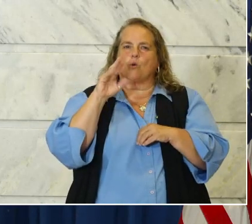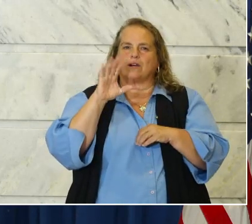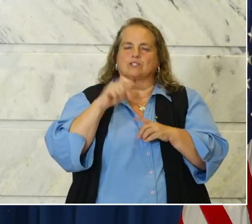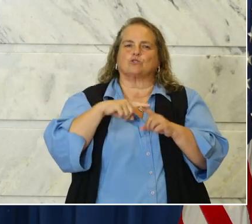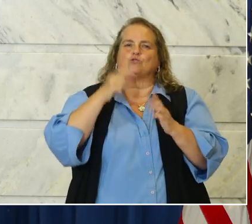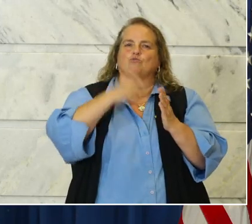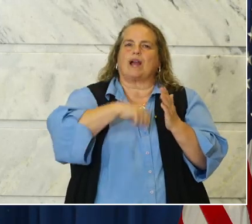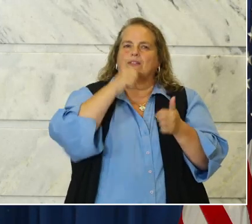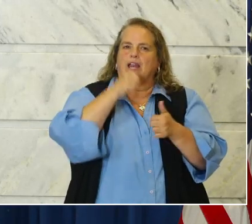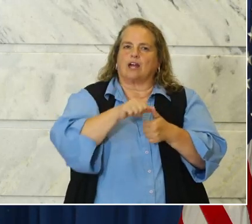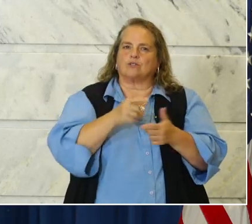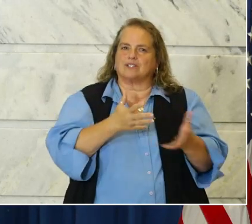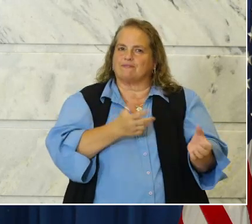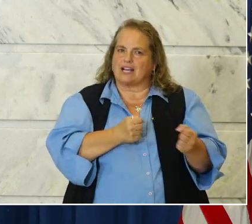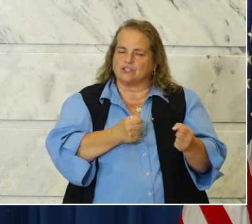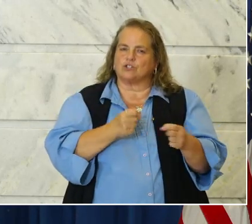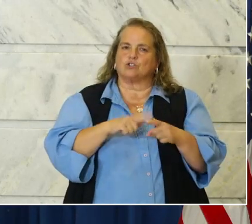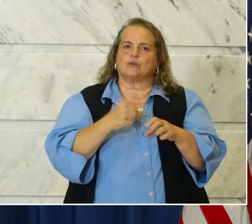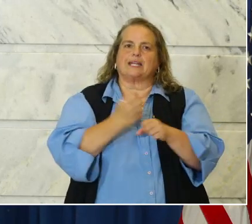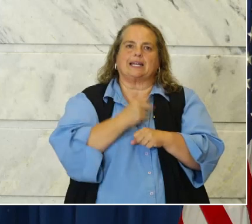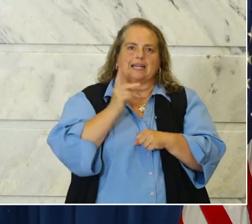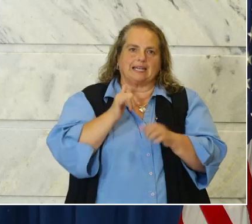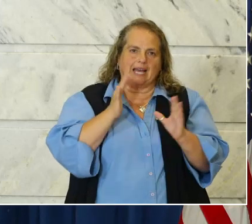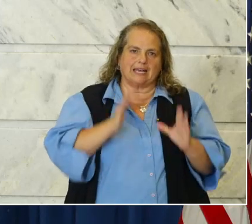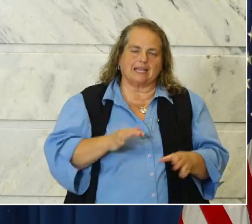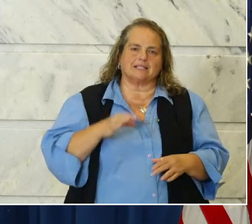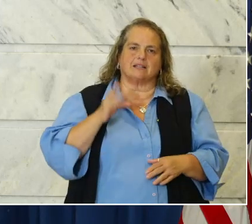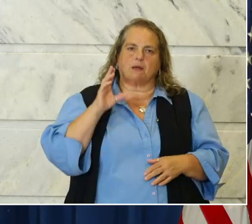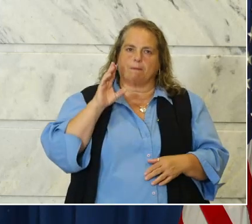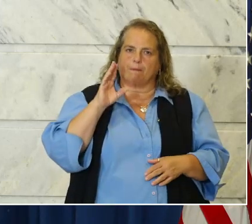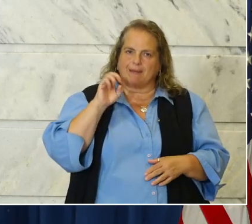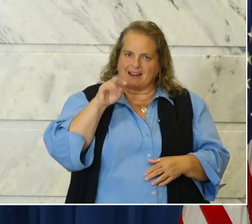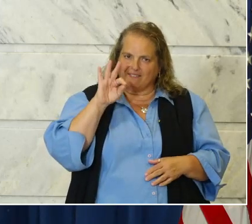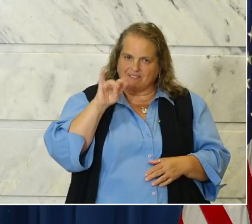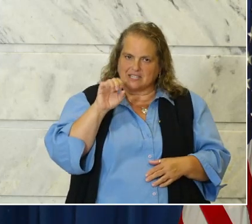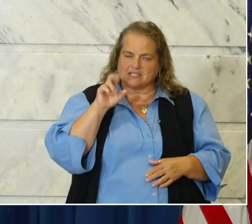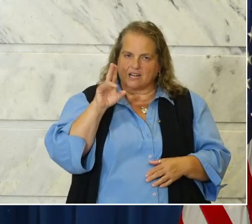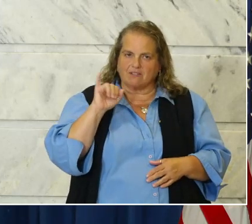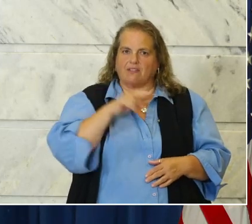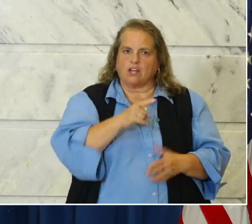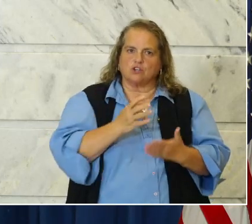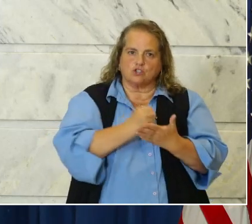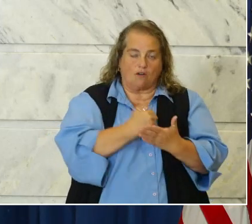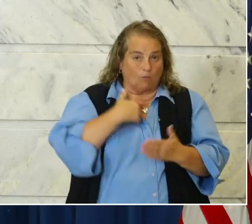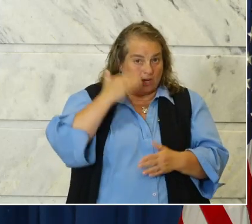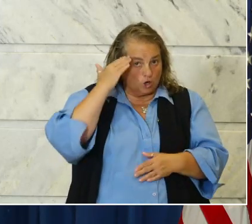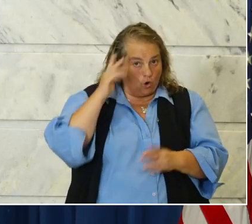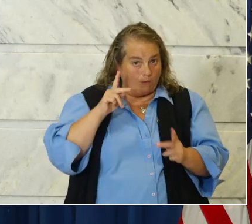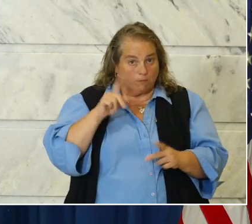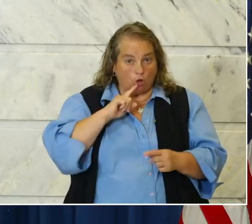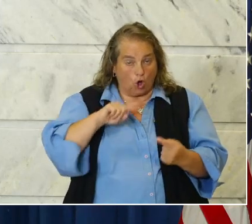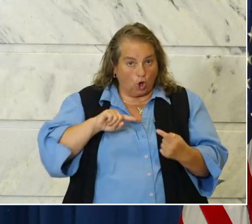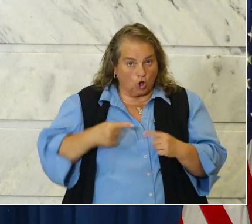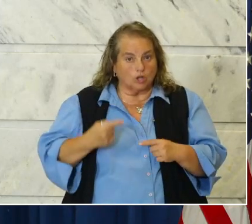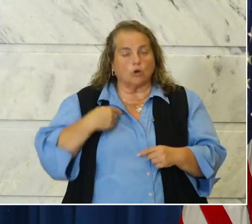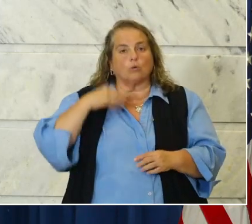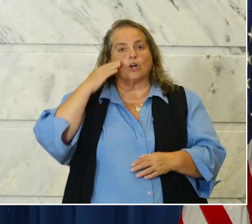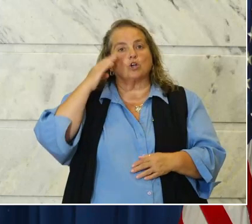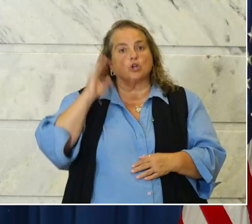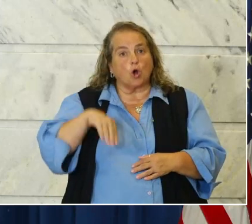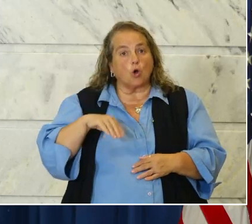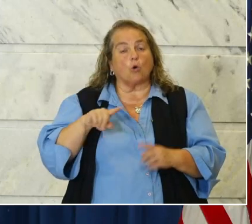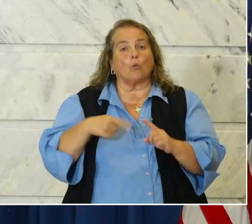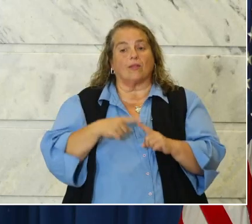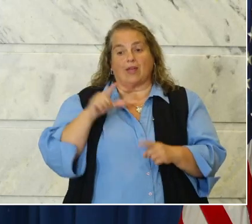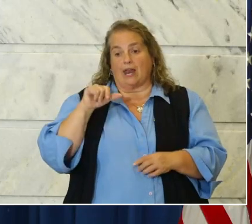letters more quickly and get Kentuckians the benefits they deserve. We know people are hurting, and no one at the Labor Cabinet